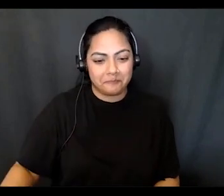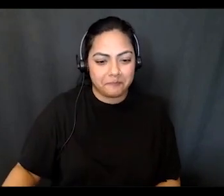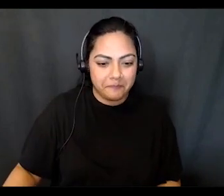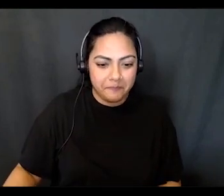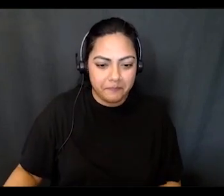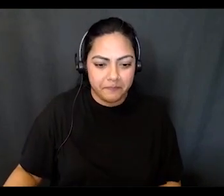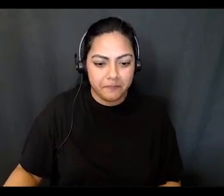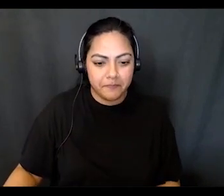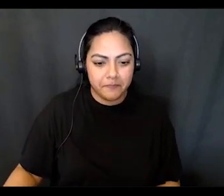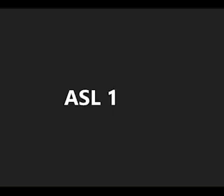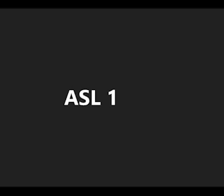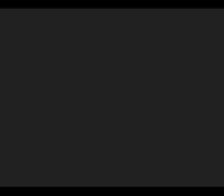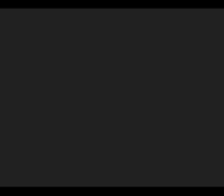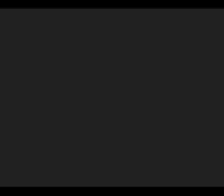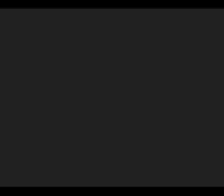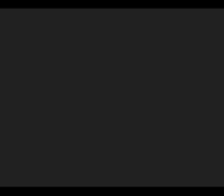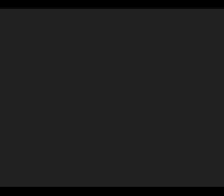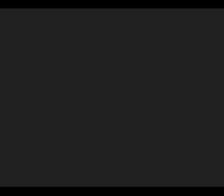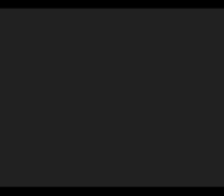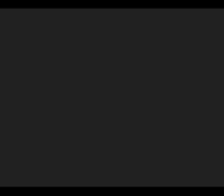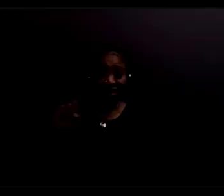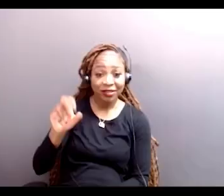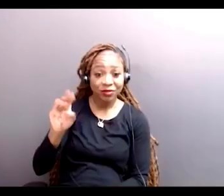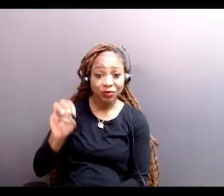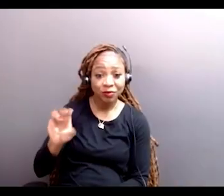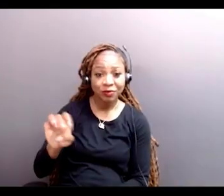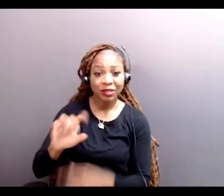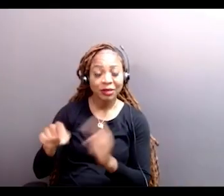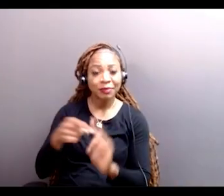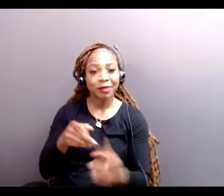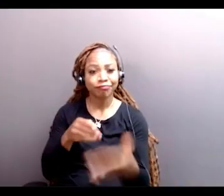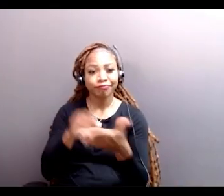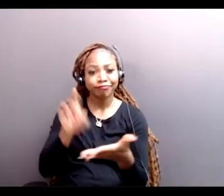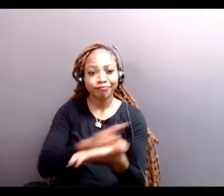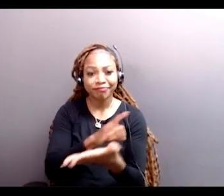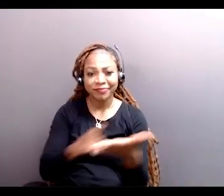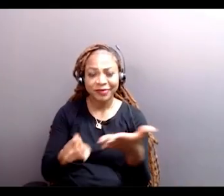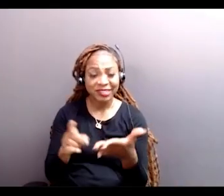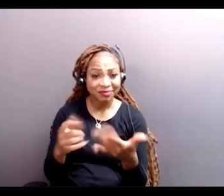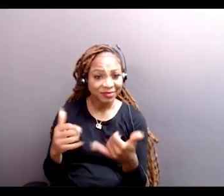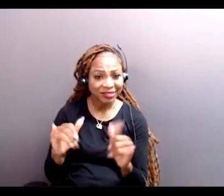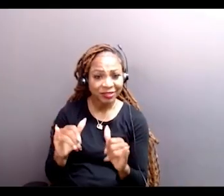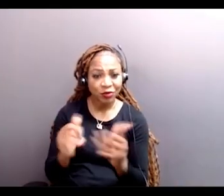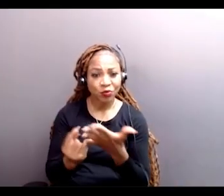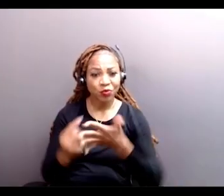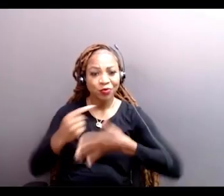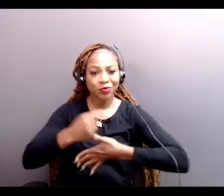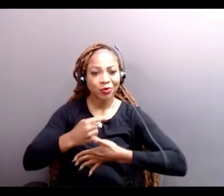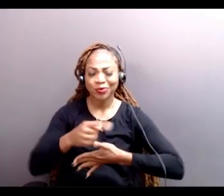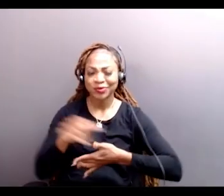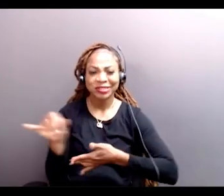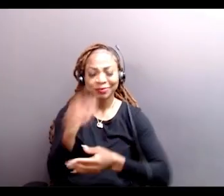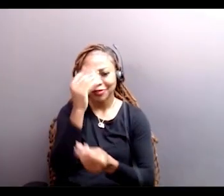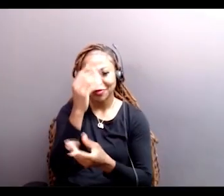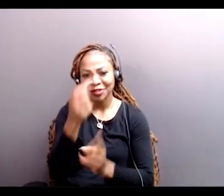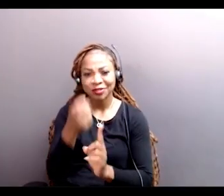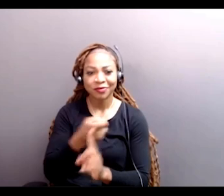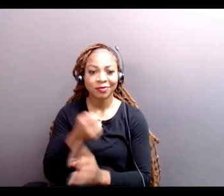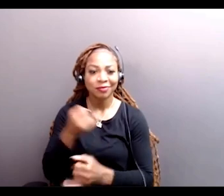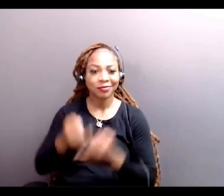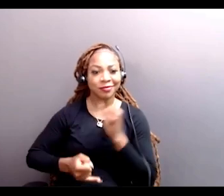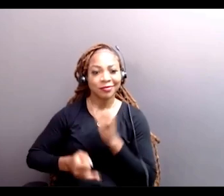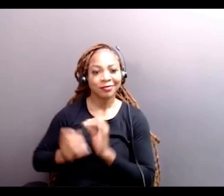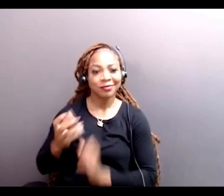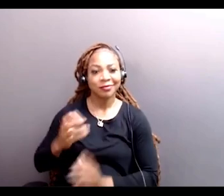So again, I don't know if you want to add anything here, Sume, about anti-racism, still just a bit of a review from last time.